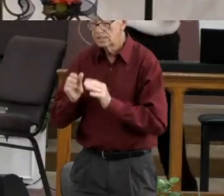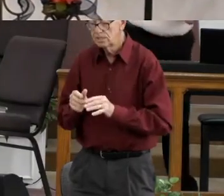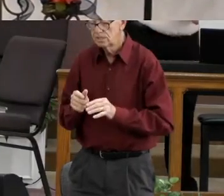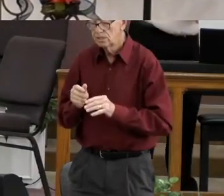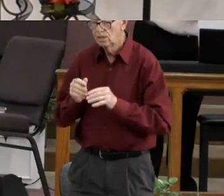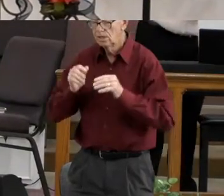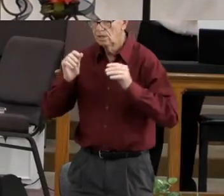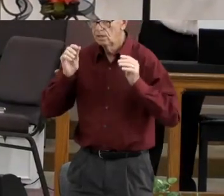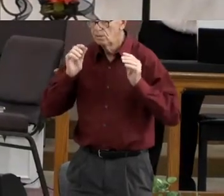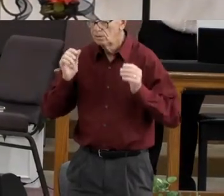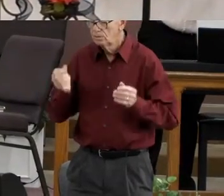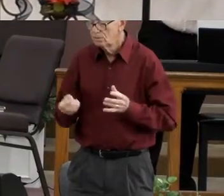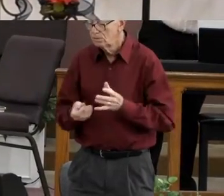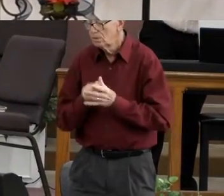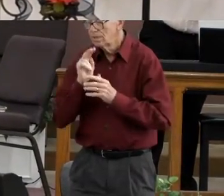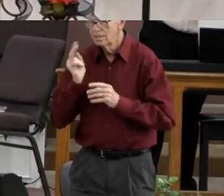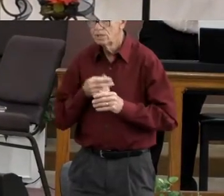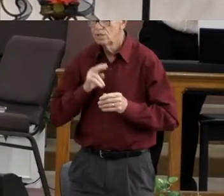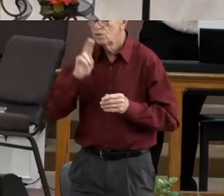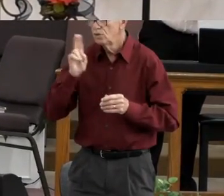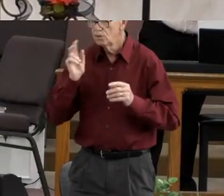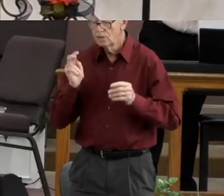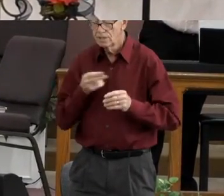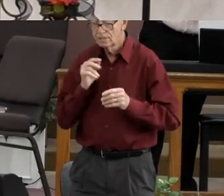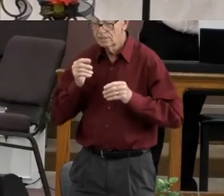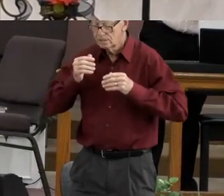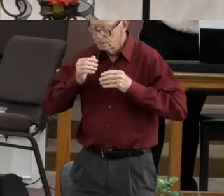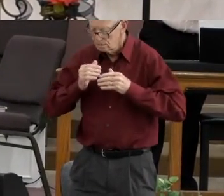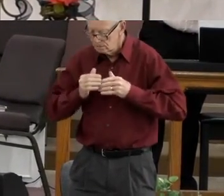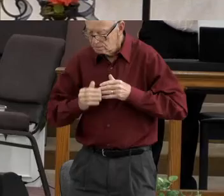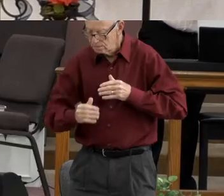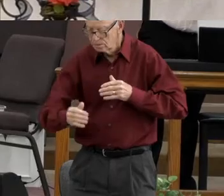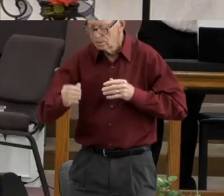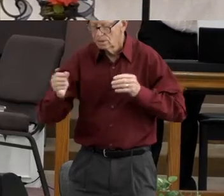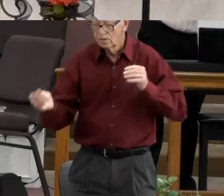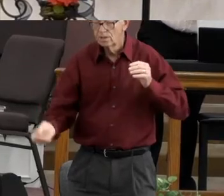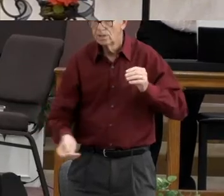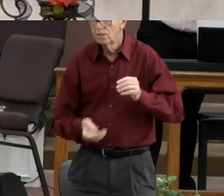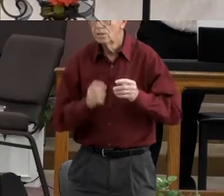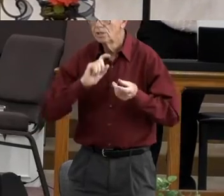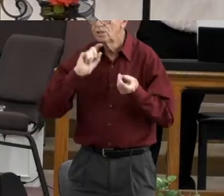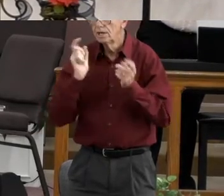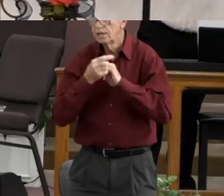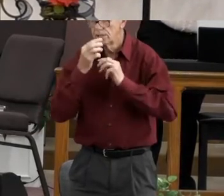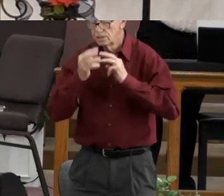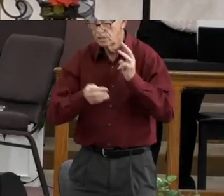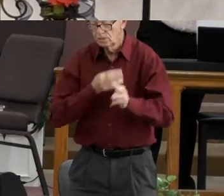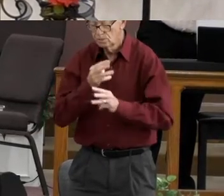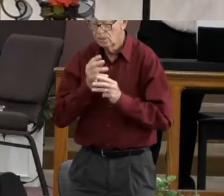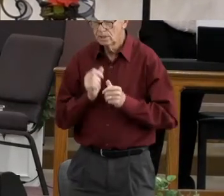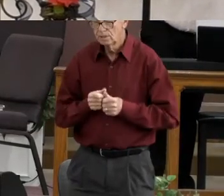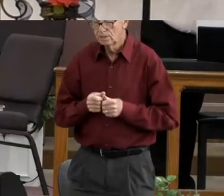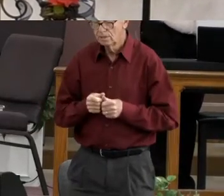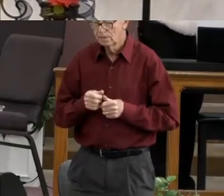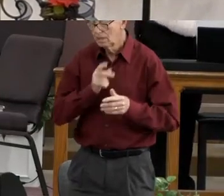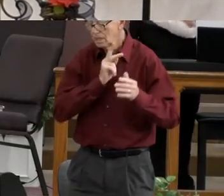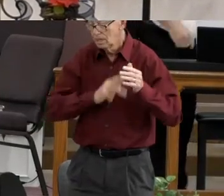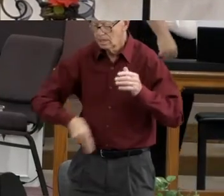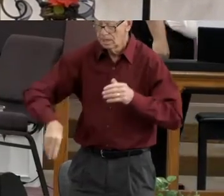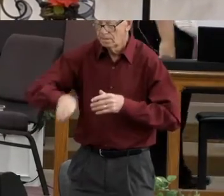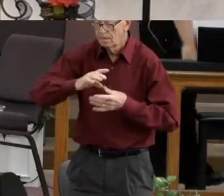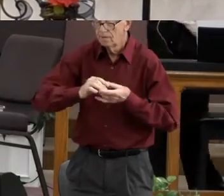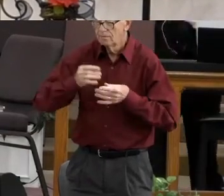us, plans to use us, plans to further us, plans to change the world for the kingdom of